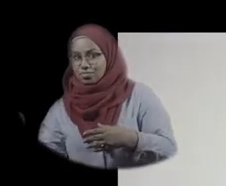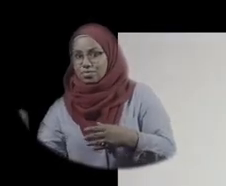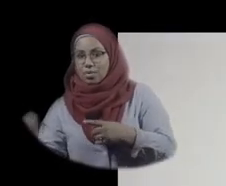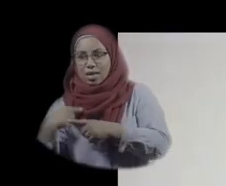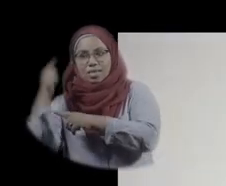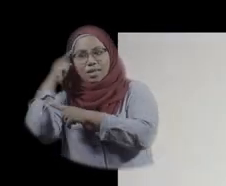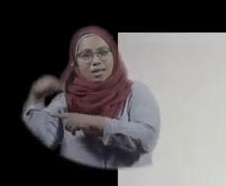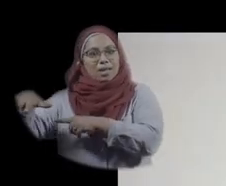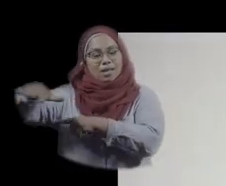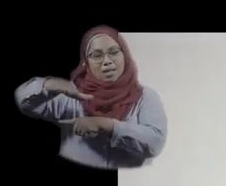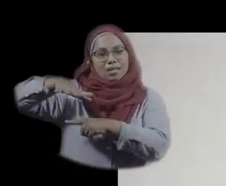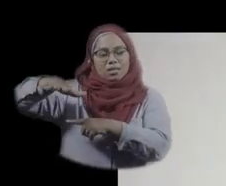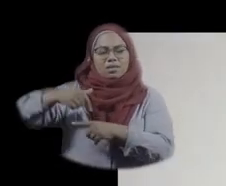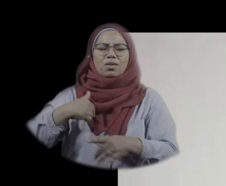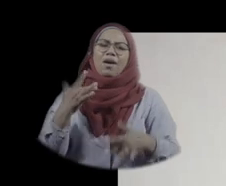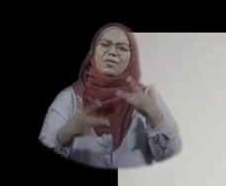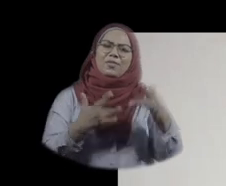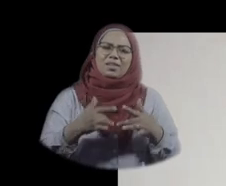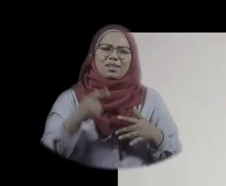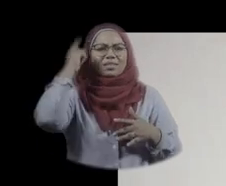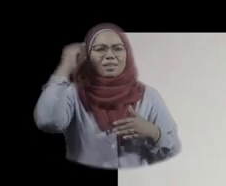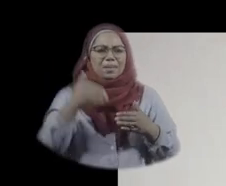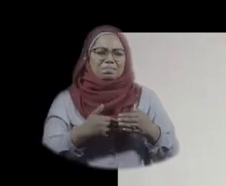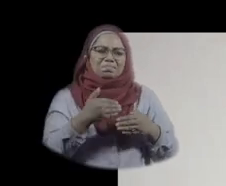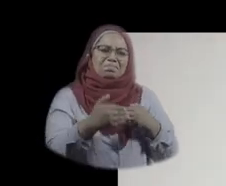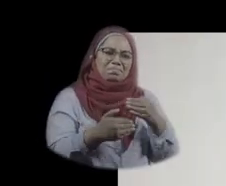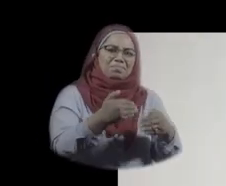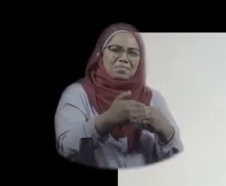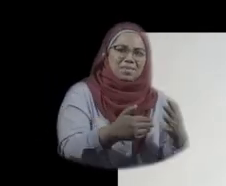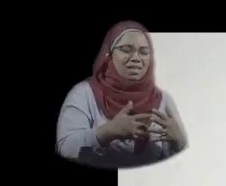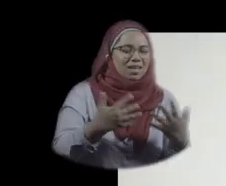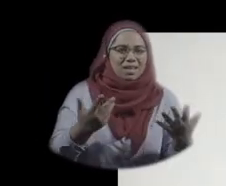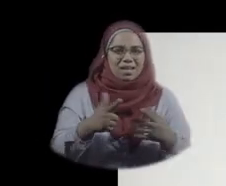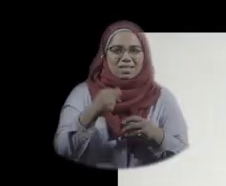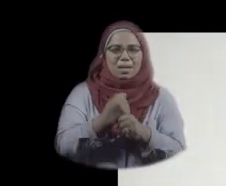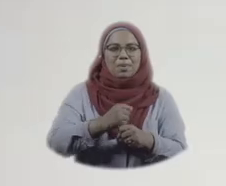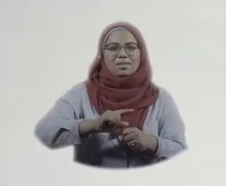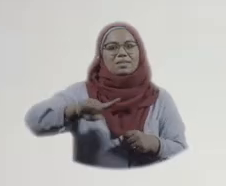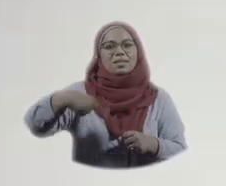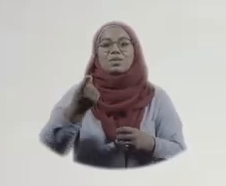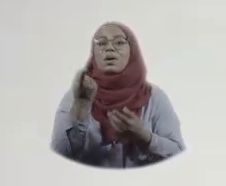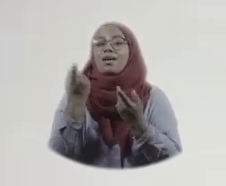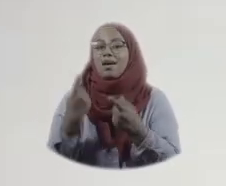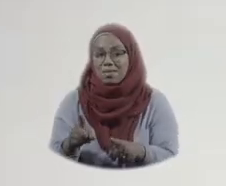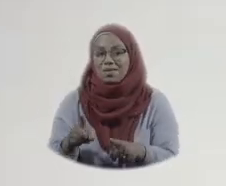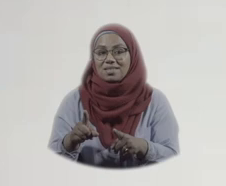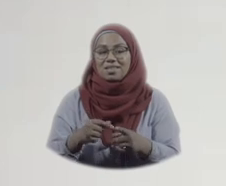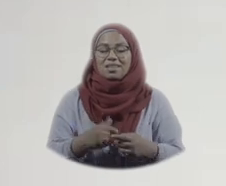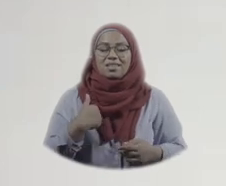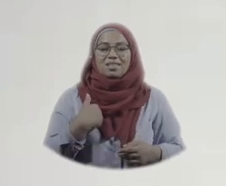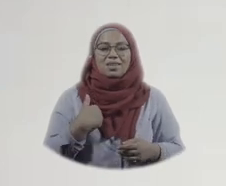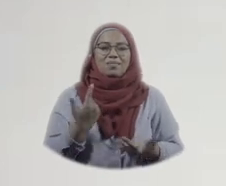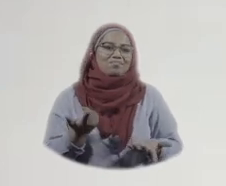zone. And yeah, so I feel like I thought about the whole process and how it would go and like what outcomes I could get from